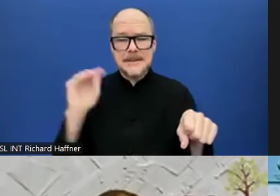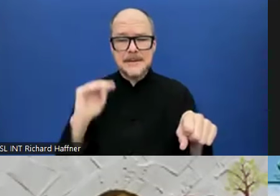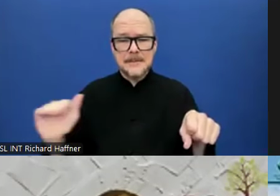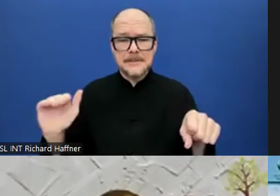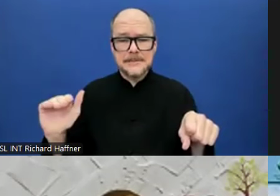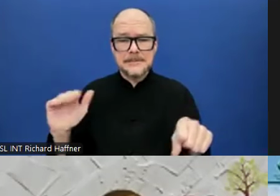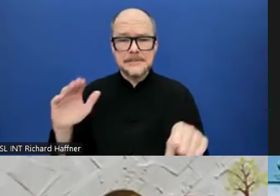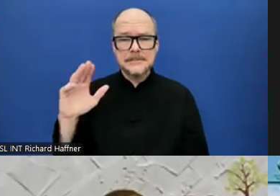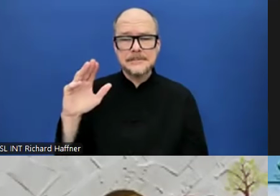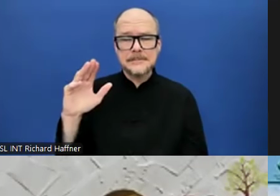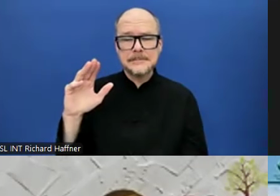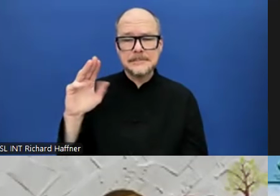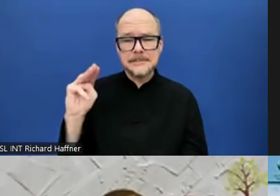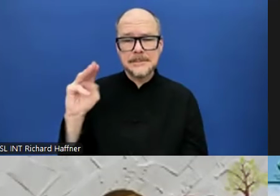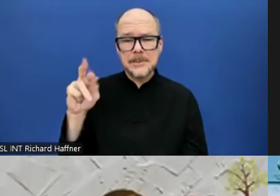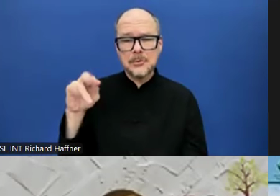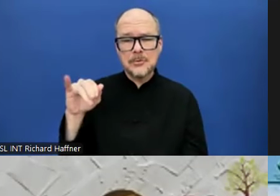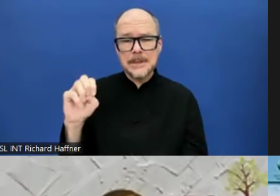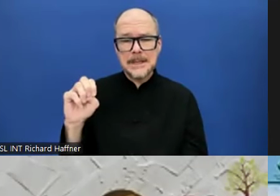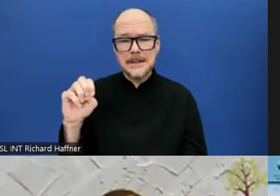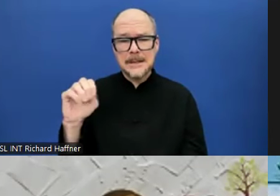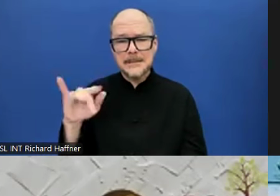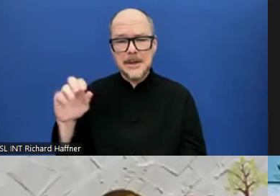Maria Iriarty? Yes.